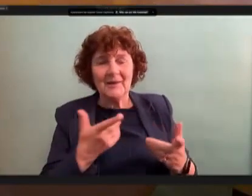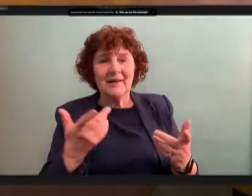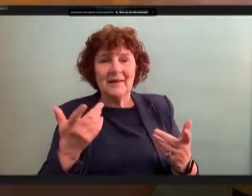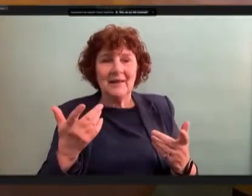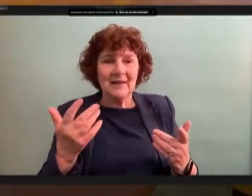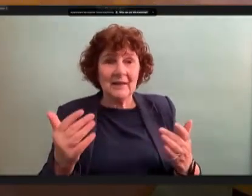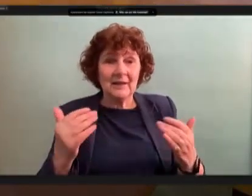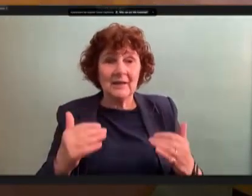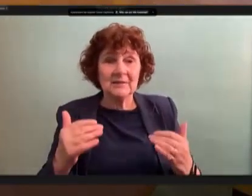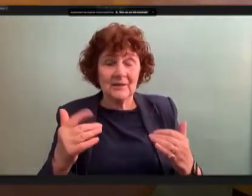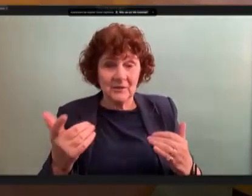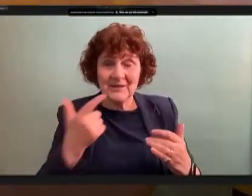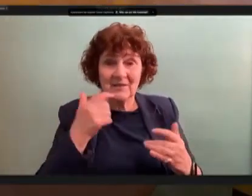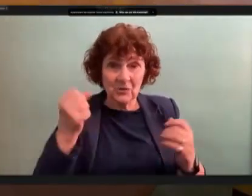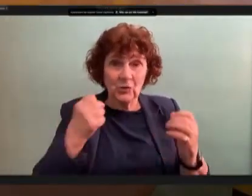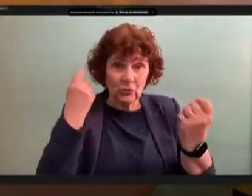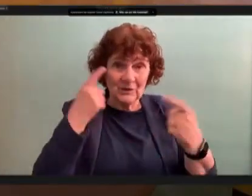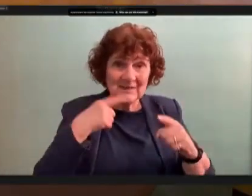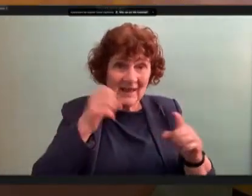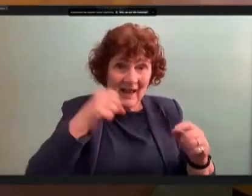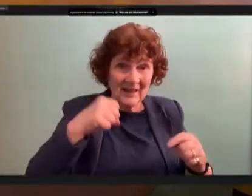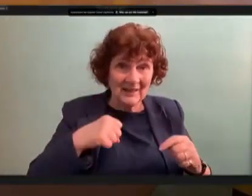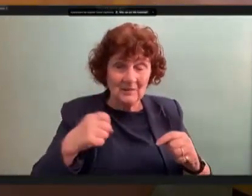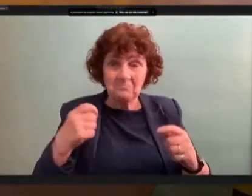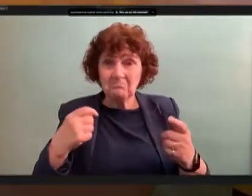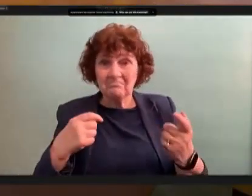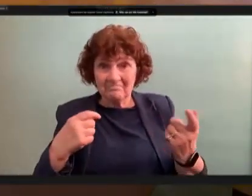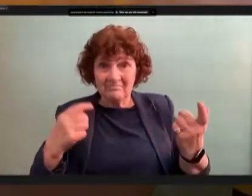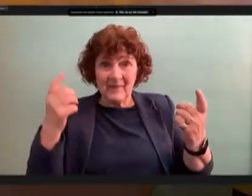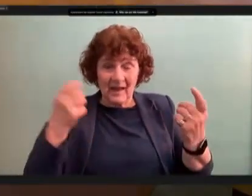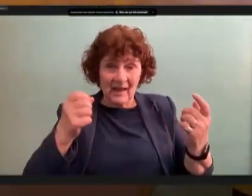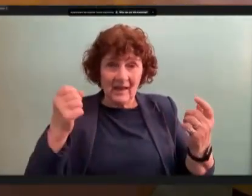Aye. Opposed, there's a nay.